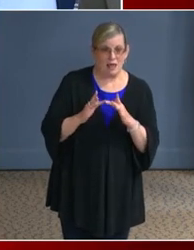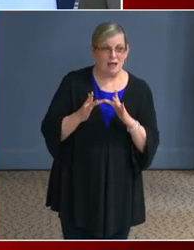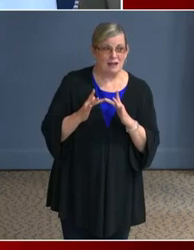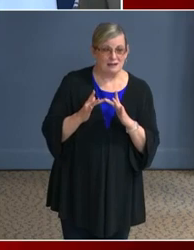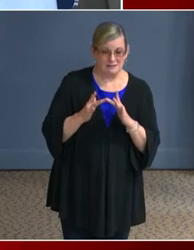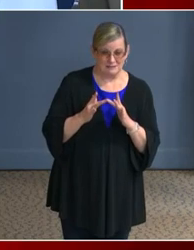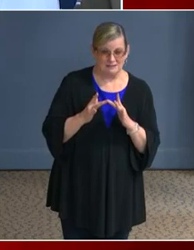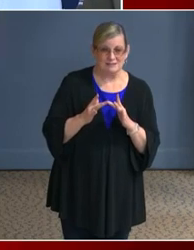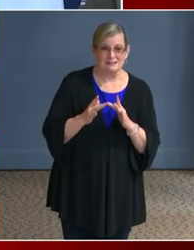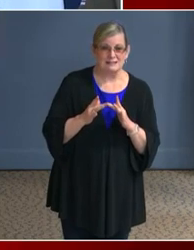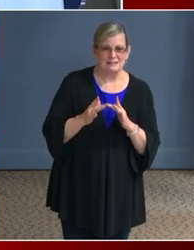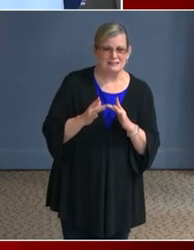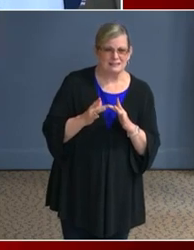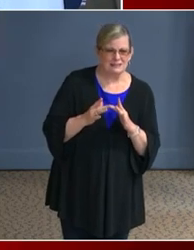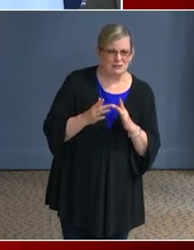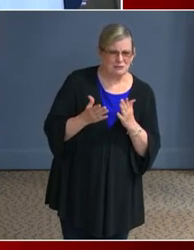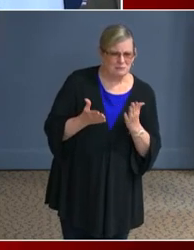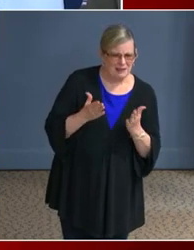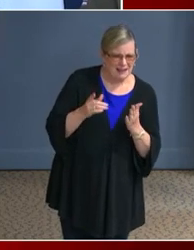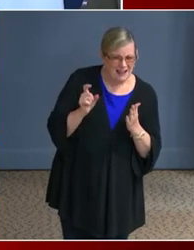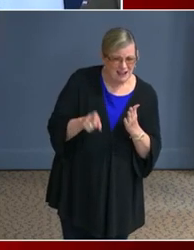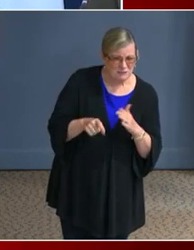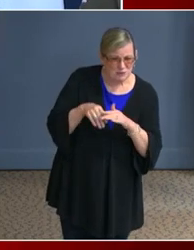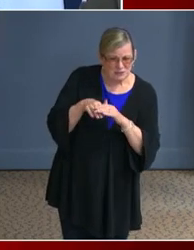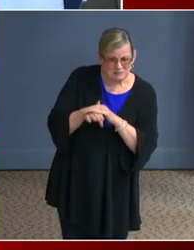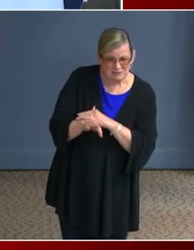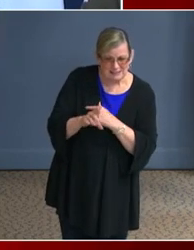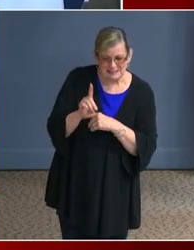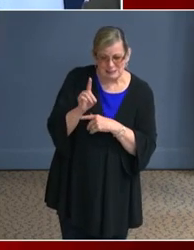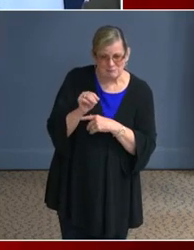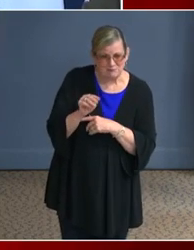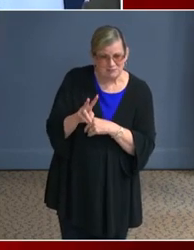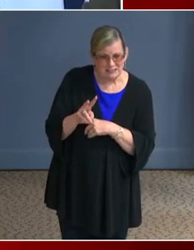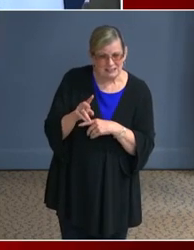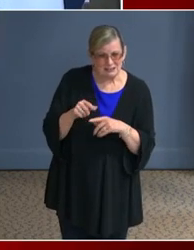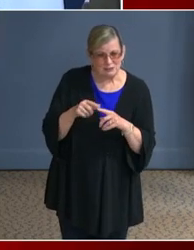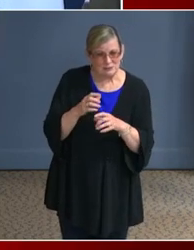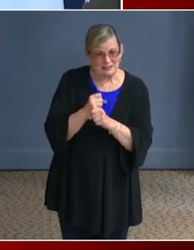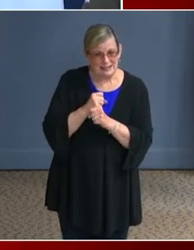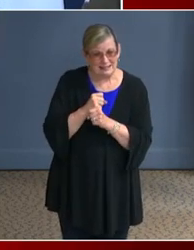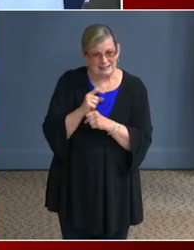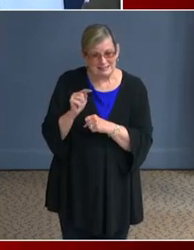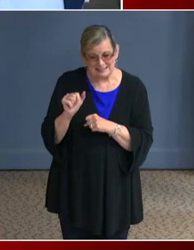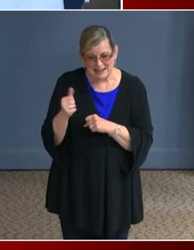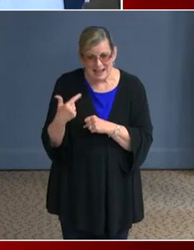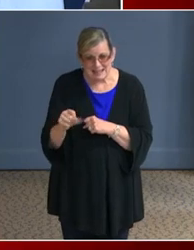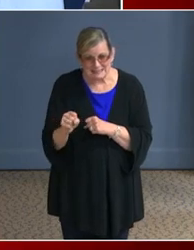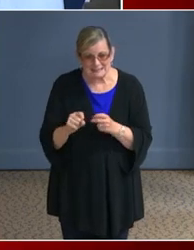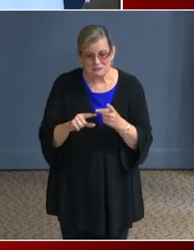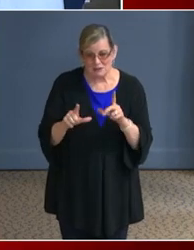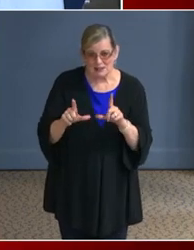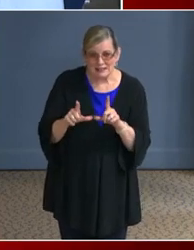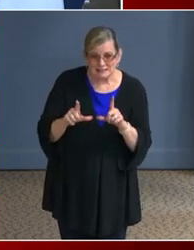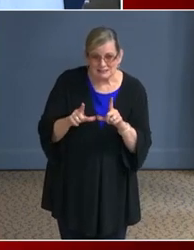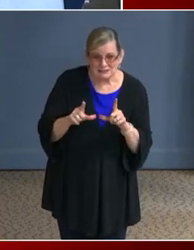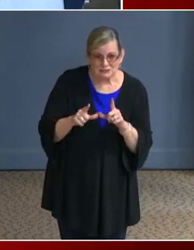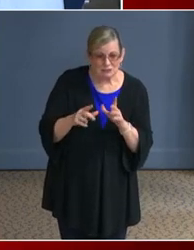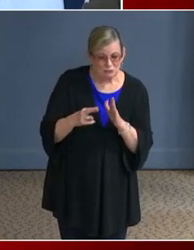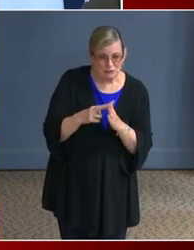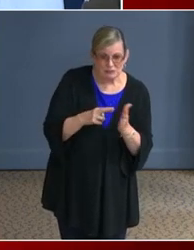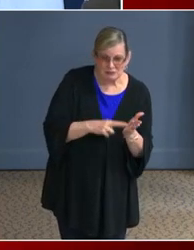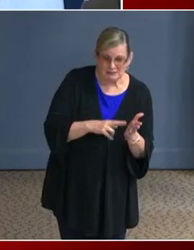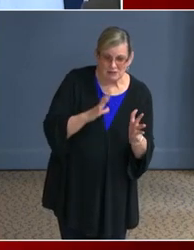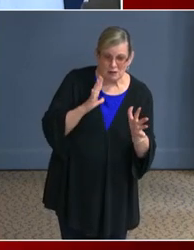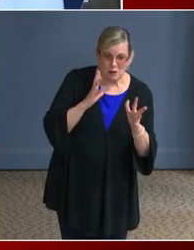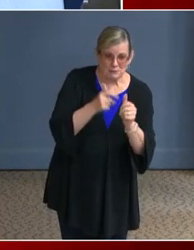you may need to go into a DMV, get your tags or vehicle registrations updated. You